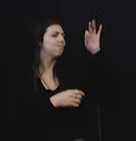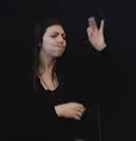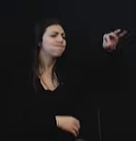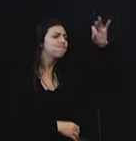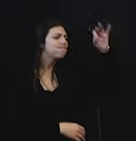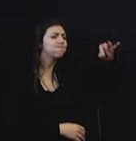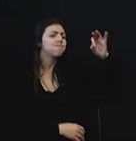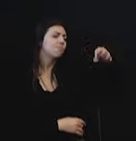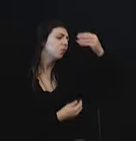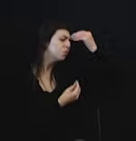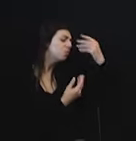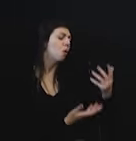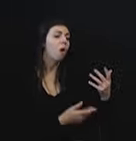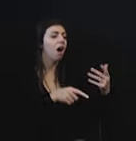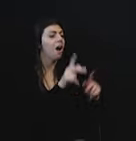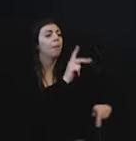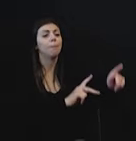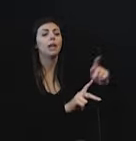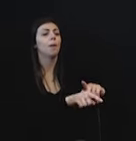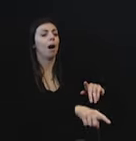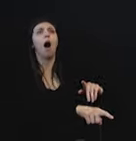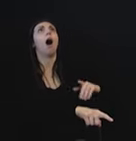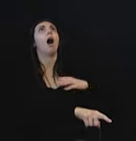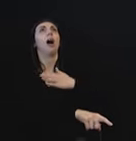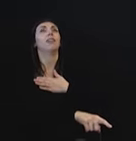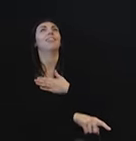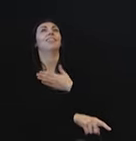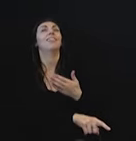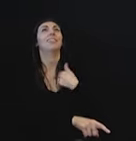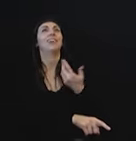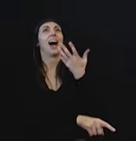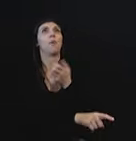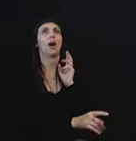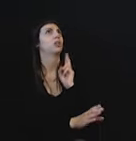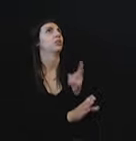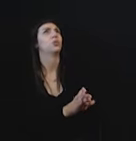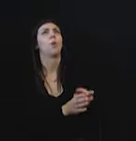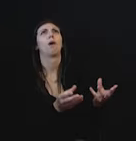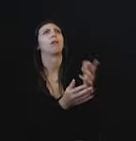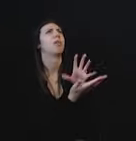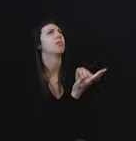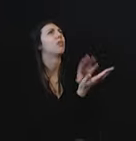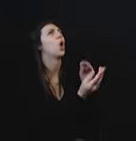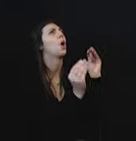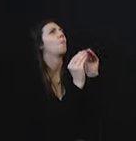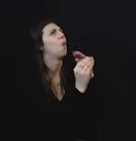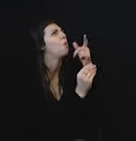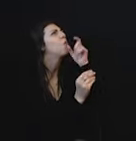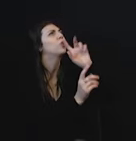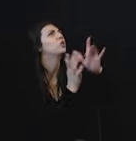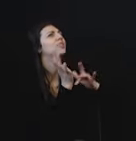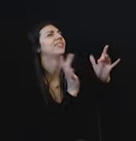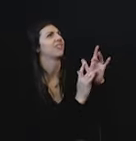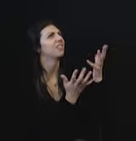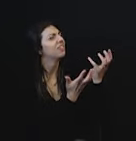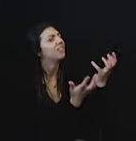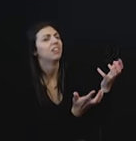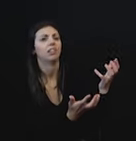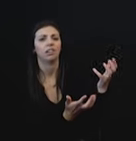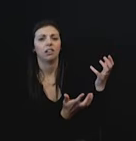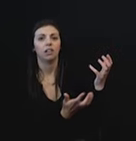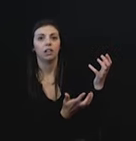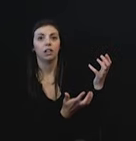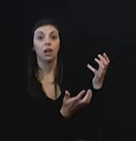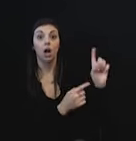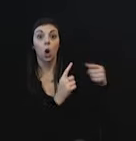people who were giving their lives to say, I want to be a part and know more who this Jesus is. And as we were leaving,